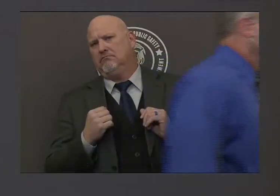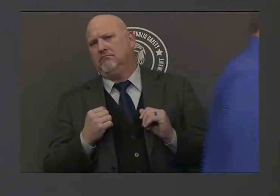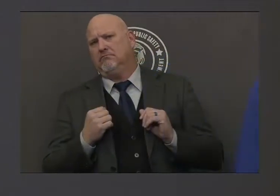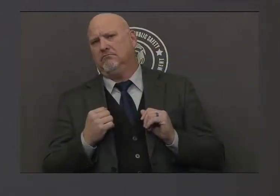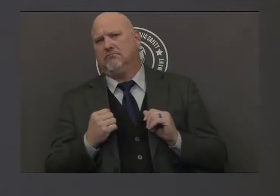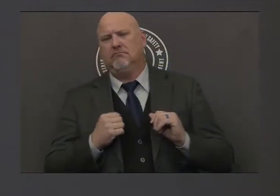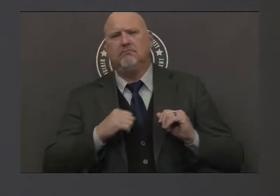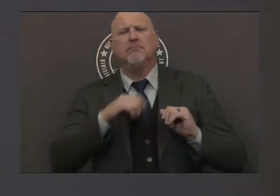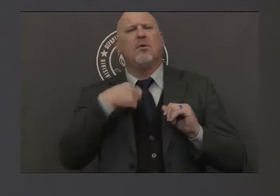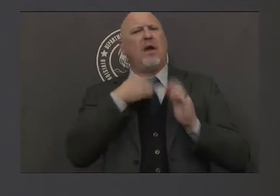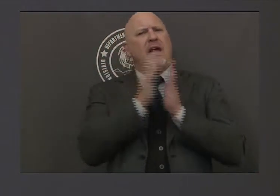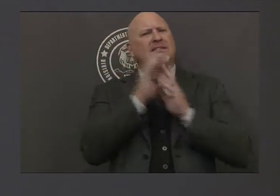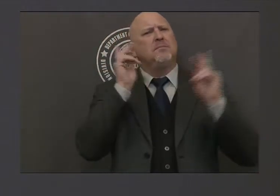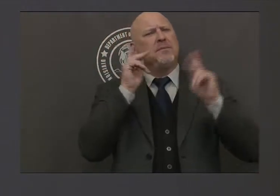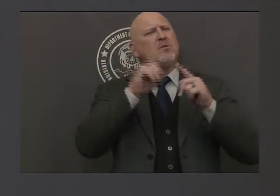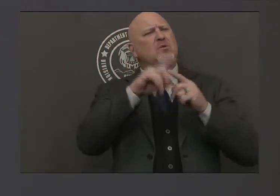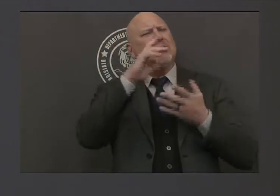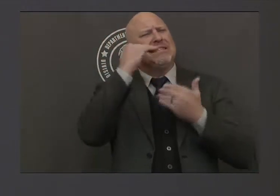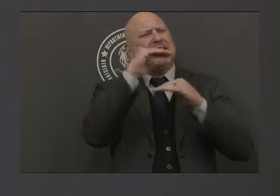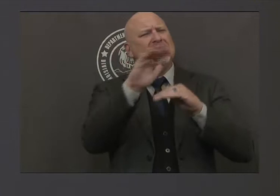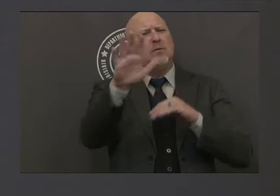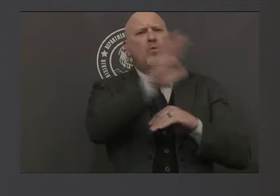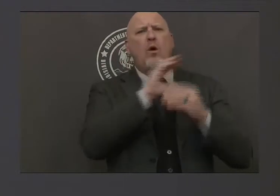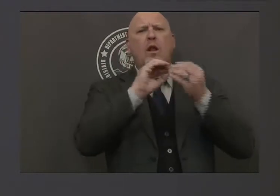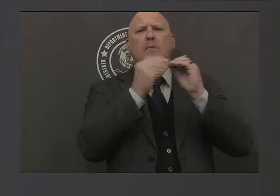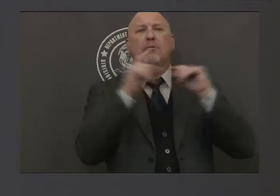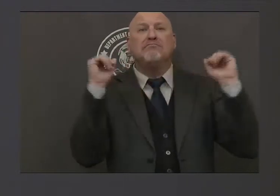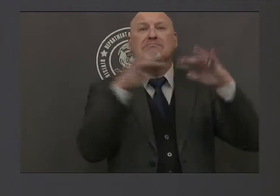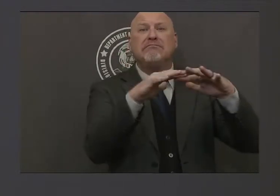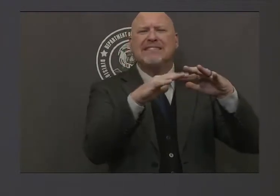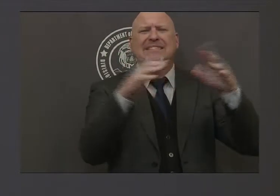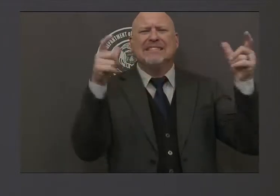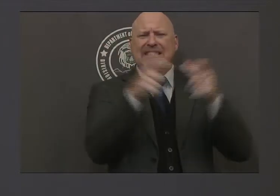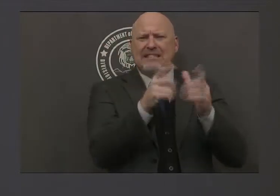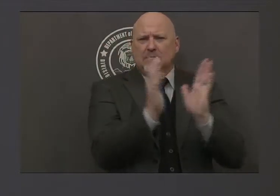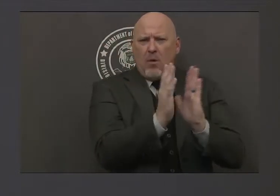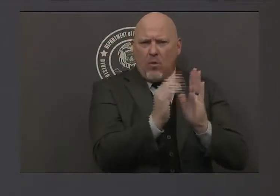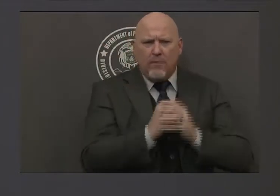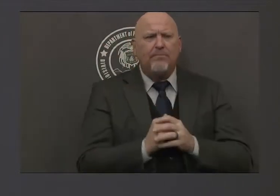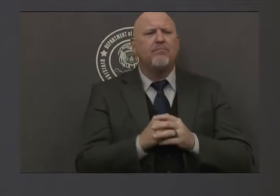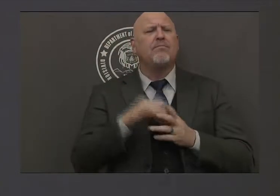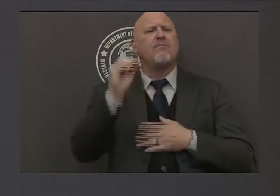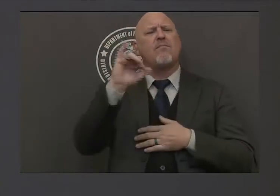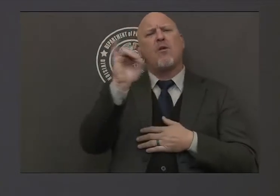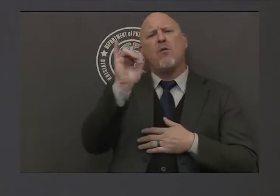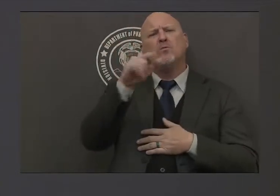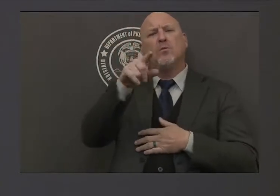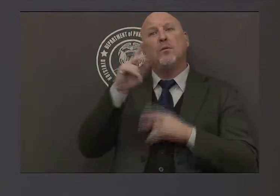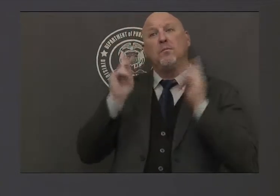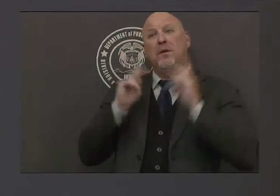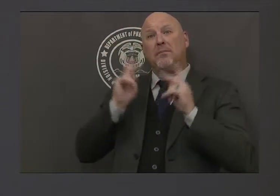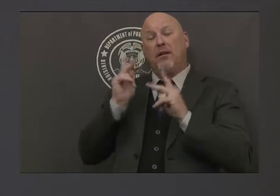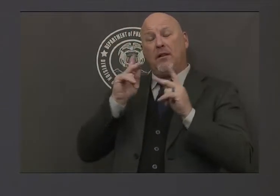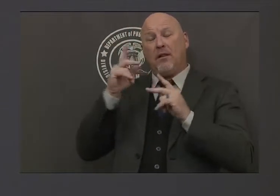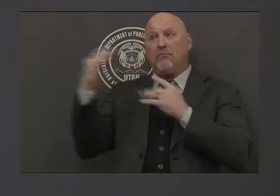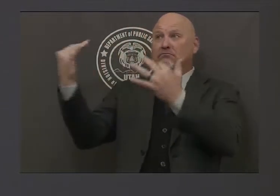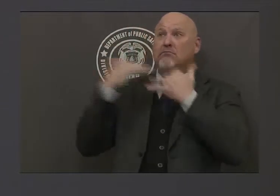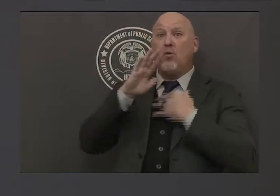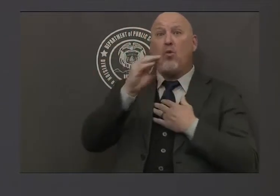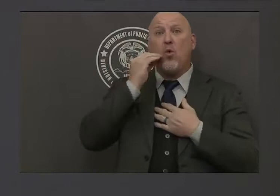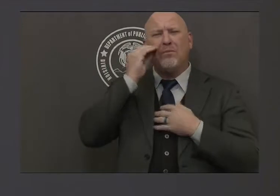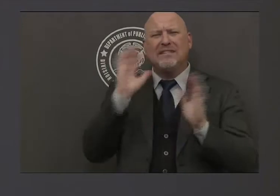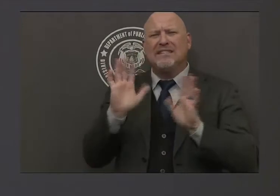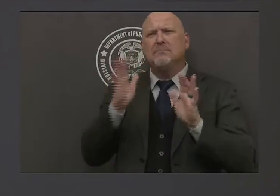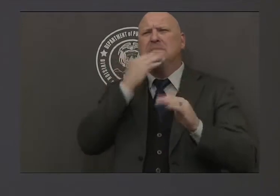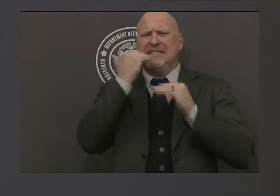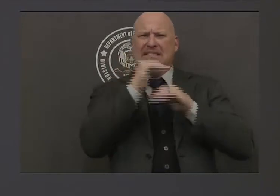own home. And we appreciate the fact that many people followed that counsel. And I think that's led to us, instead of being in the